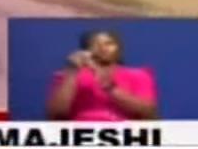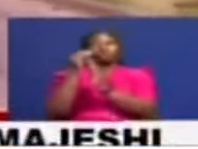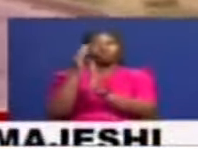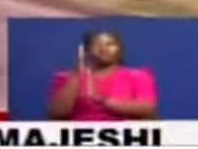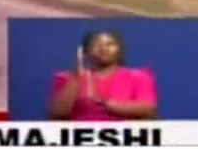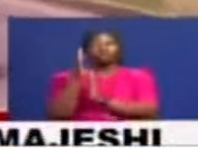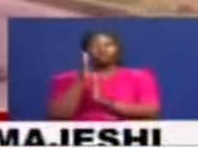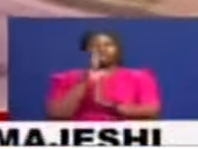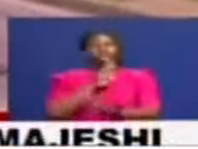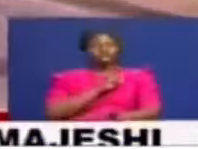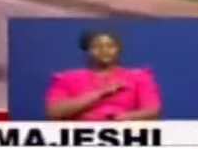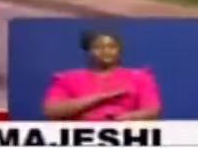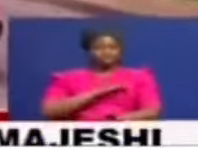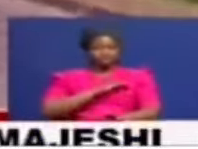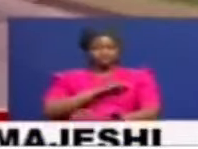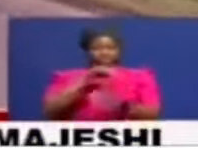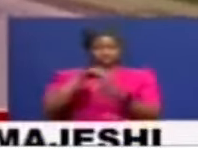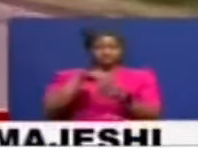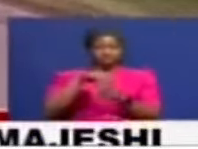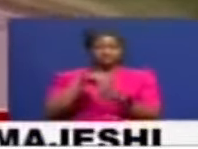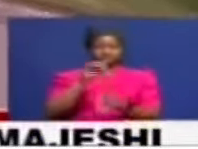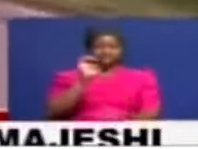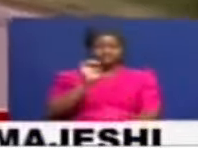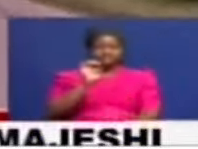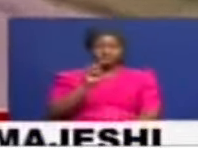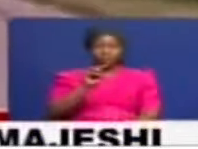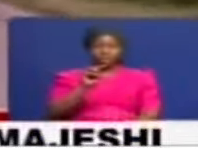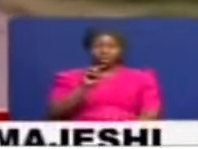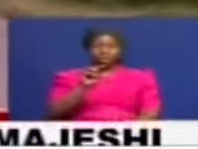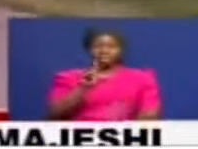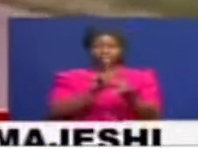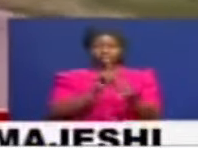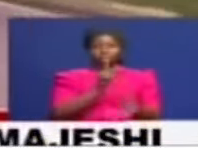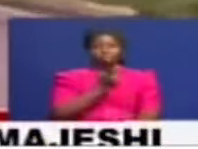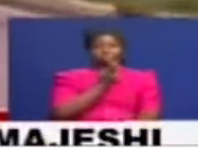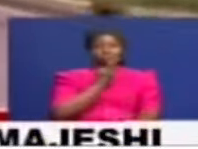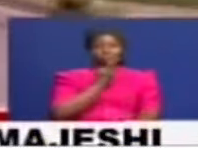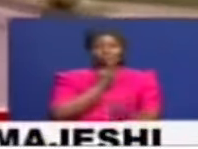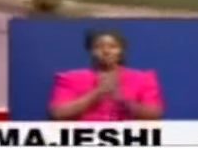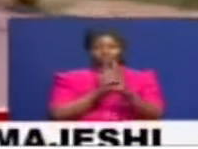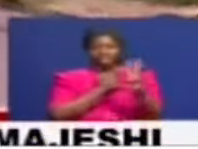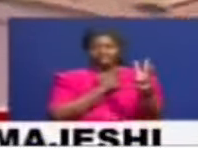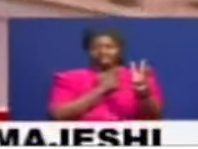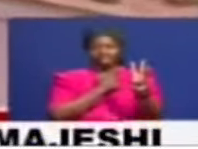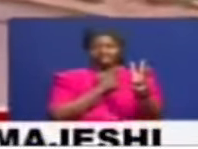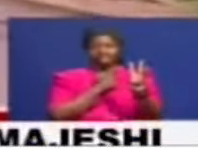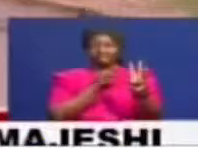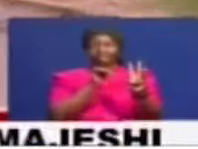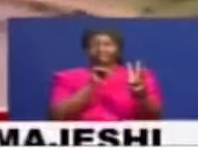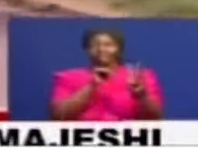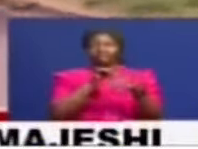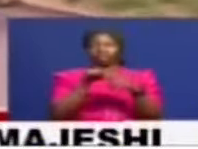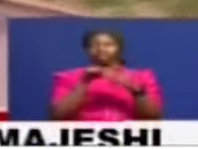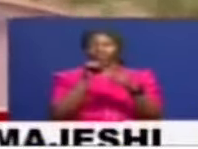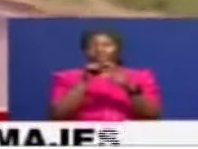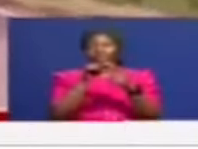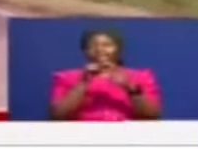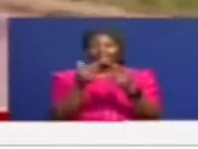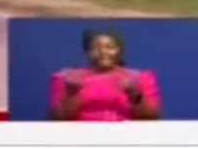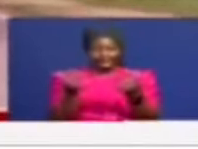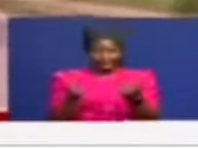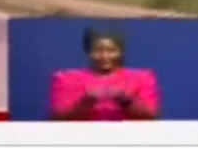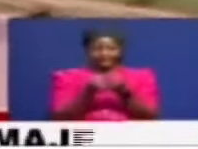National Anthem. And at around 2:20 p.m., we expect the body to leave for the Mashuja funeral home, of